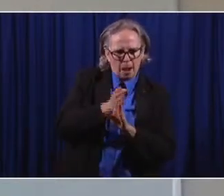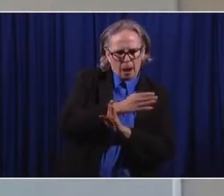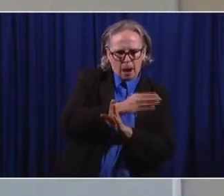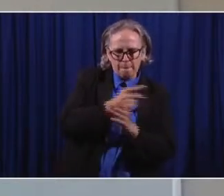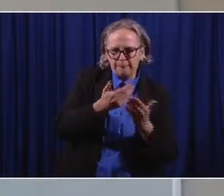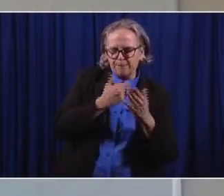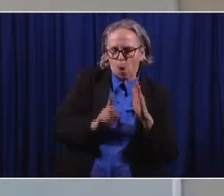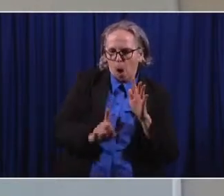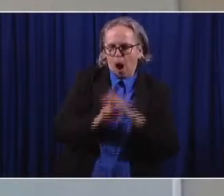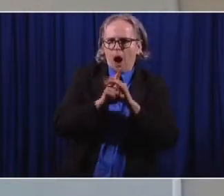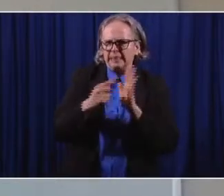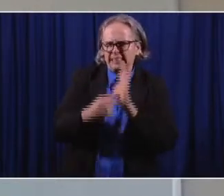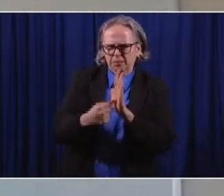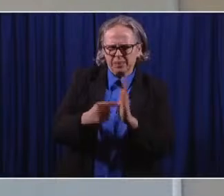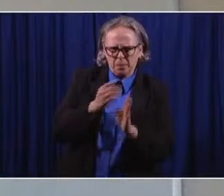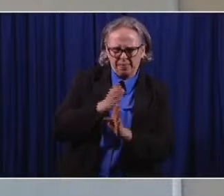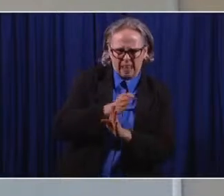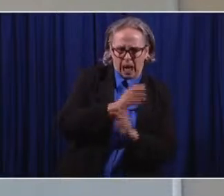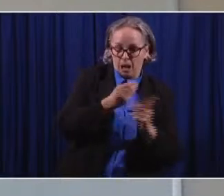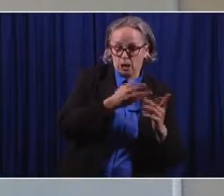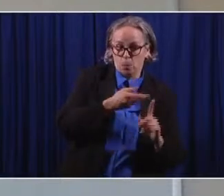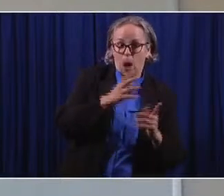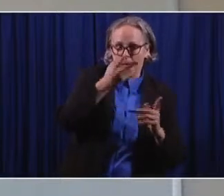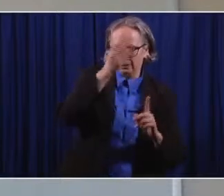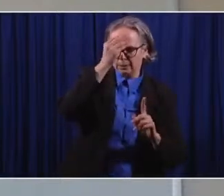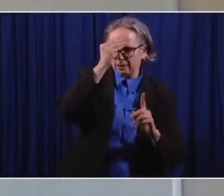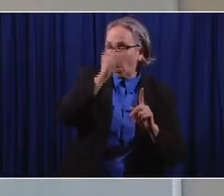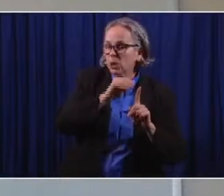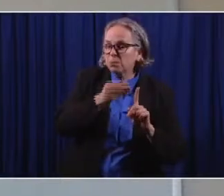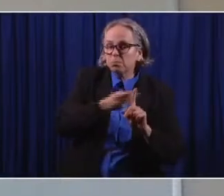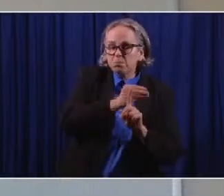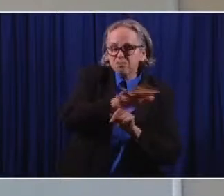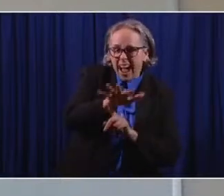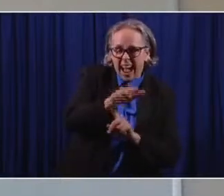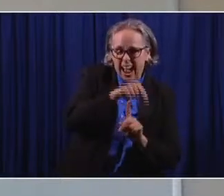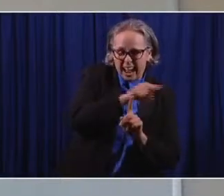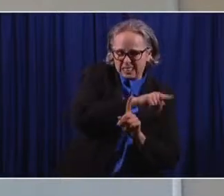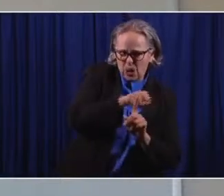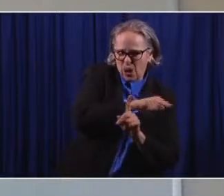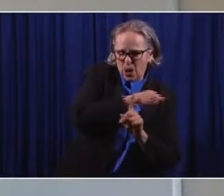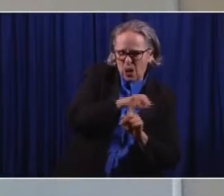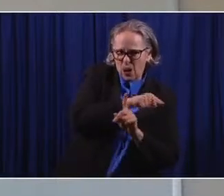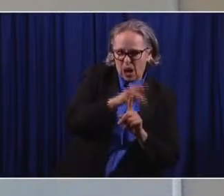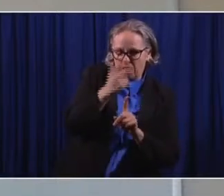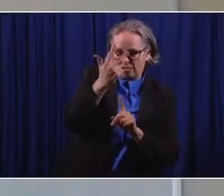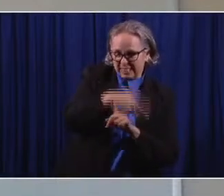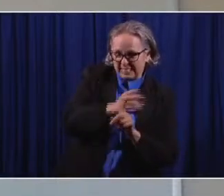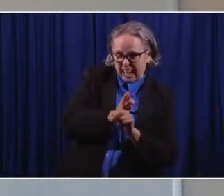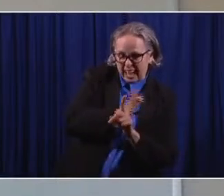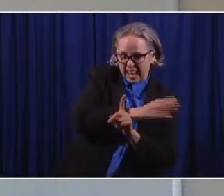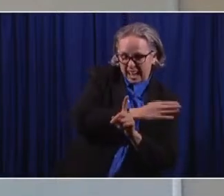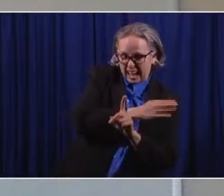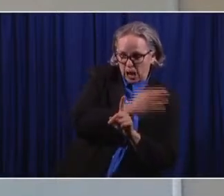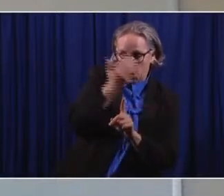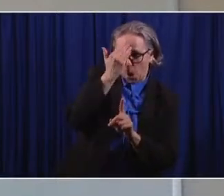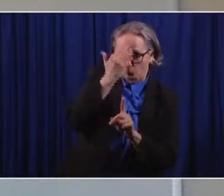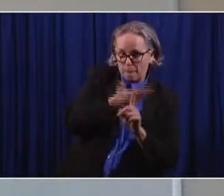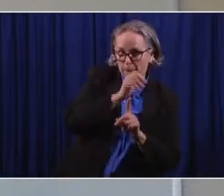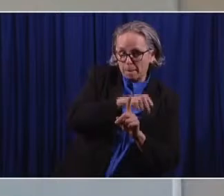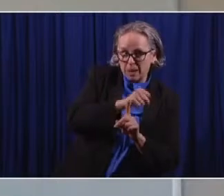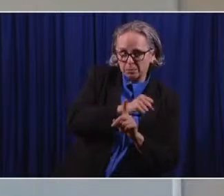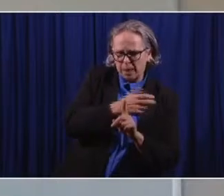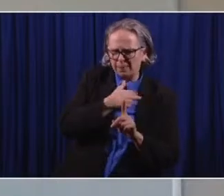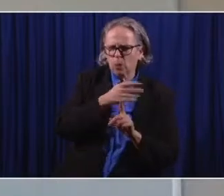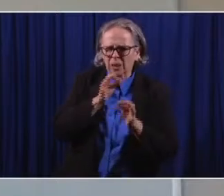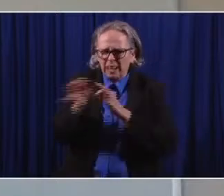it pre-symptomatically. They don't know they have it. So we're going to go 3 days from your symptom onset. We're going to define close contact as anyone